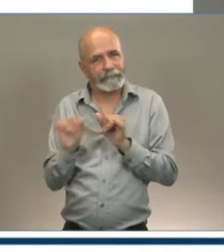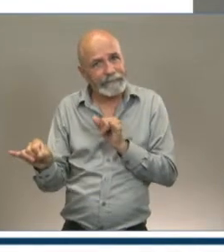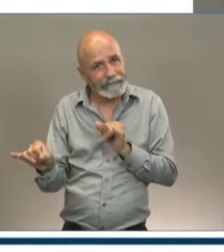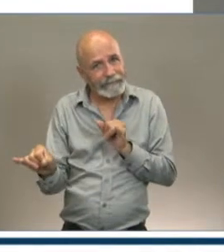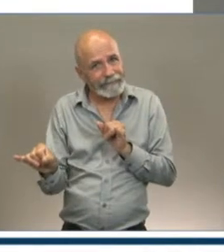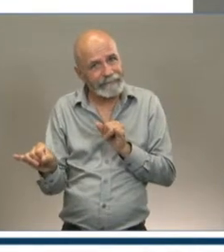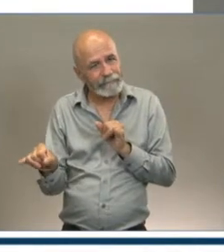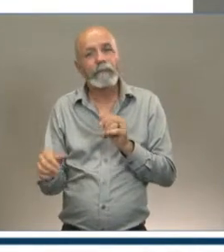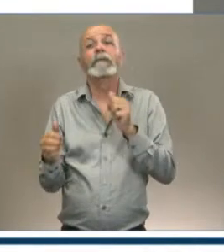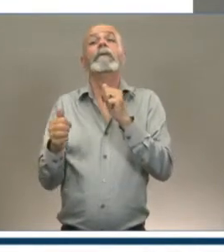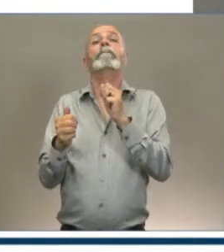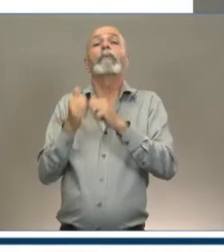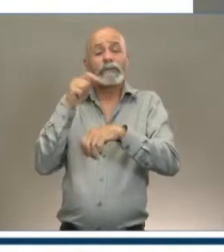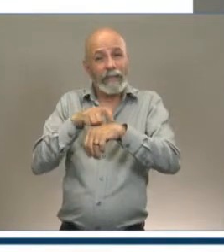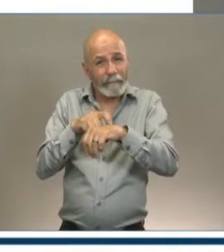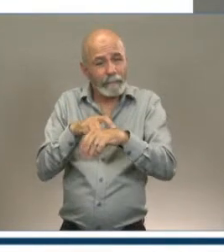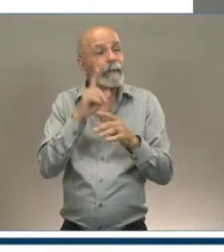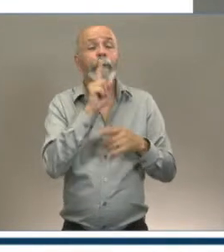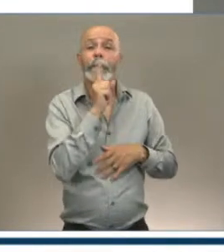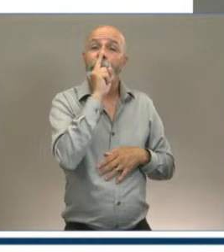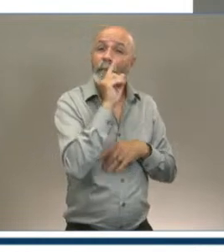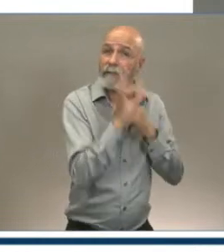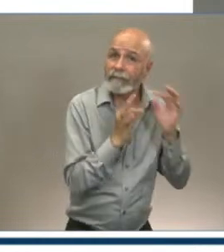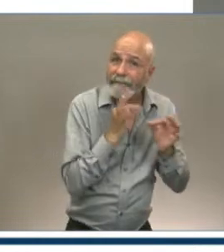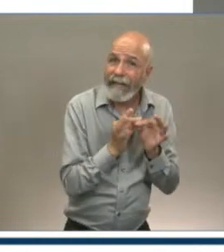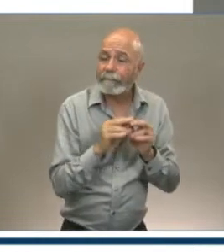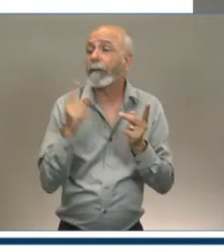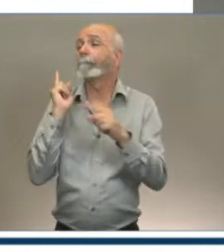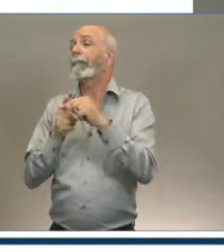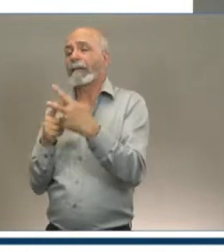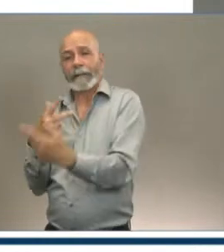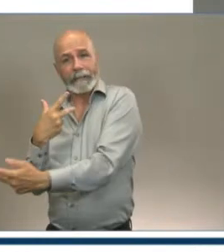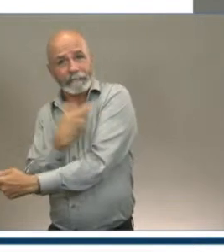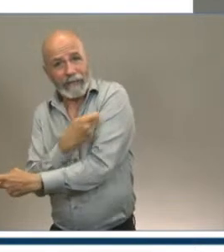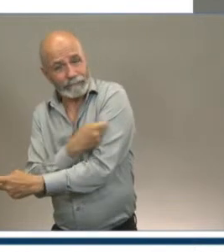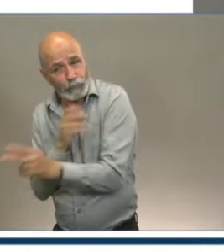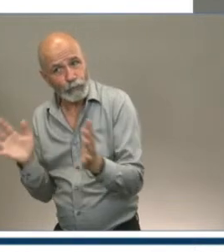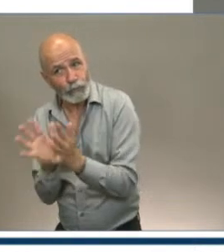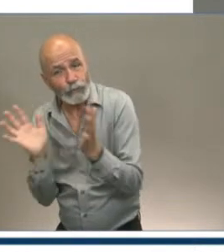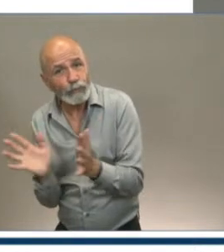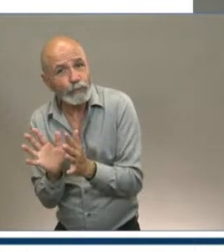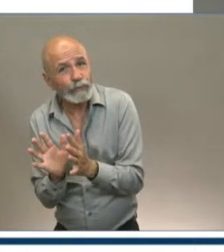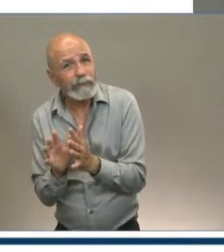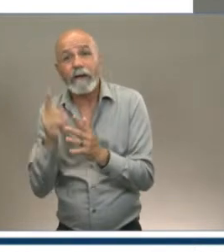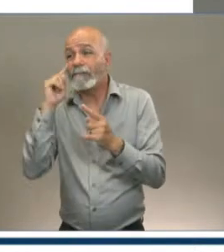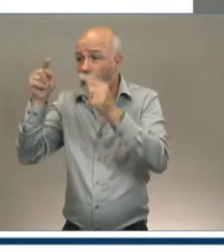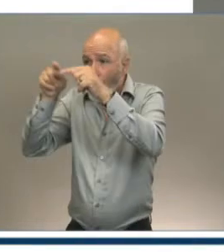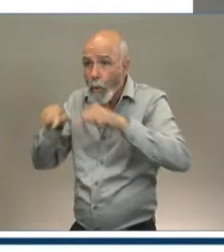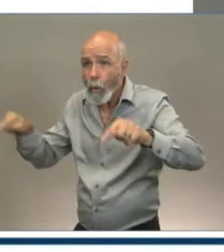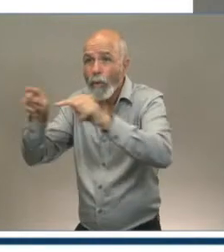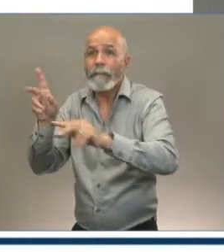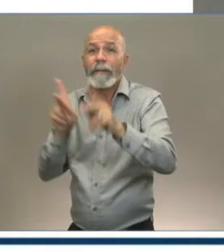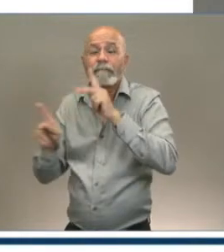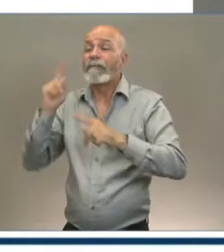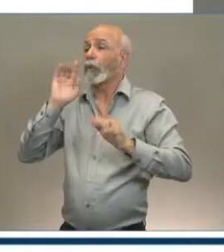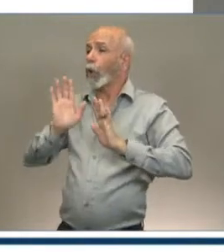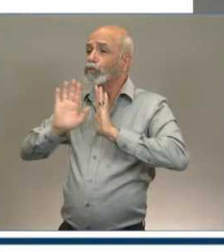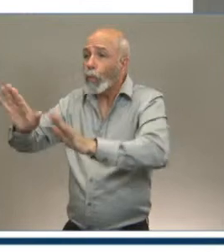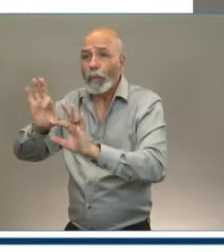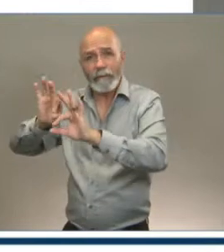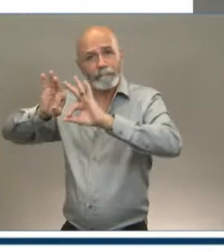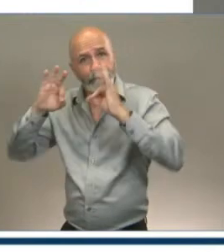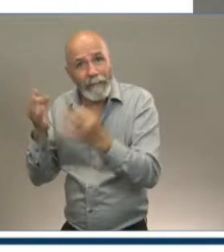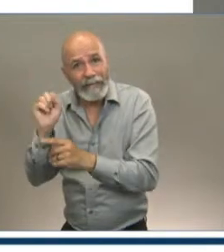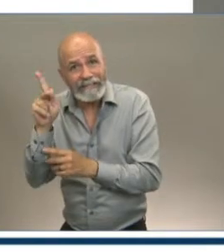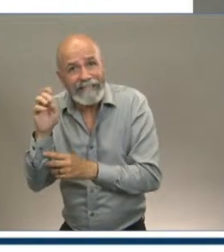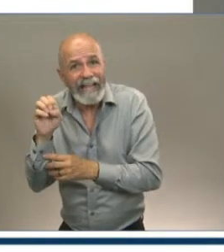Get tested, get vaccinated when you're eligible. Do it for yourself, your family, your neighbors,